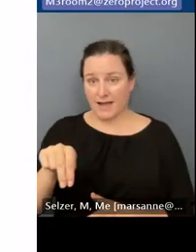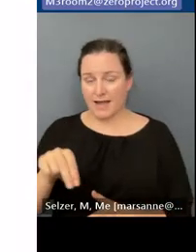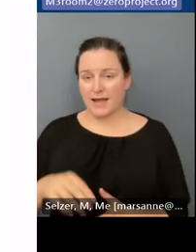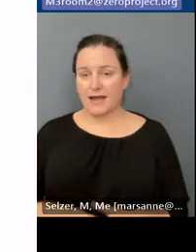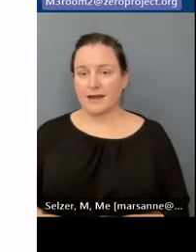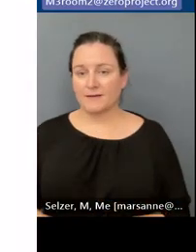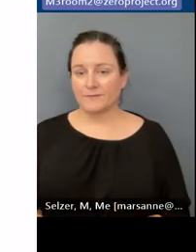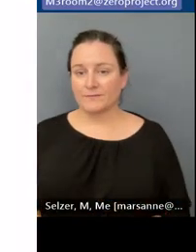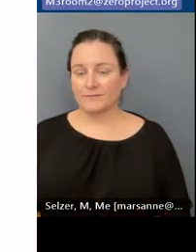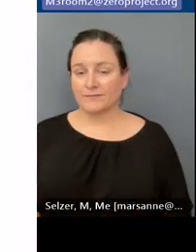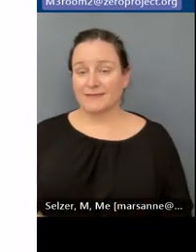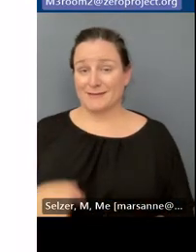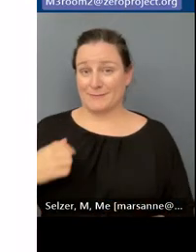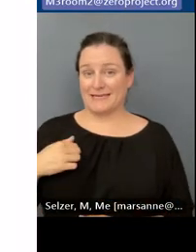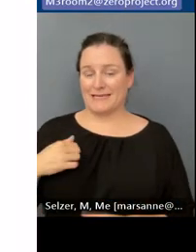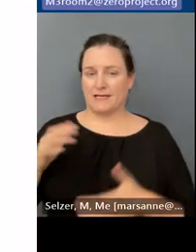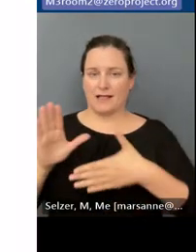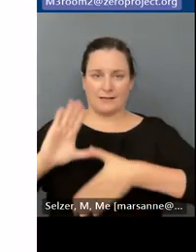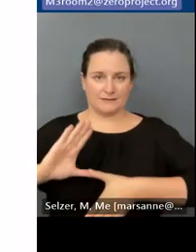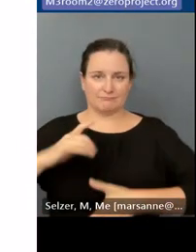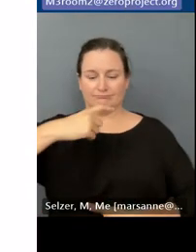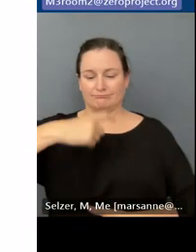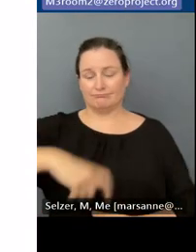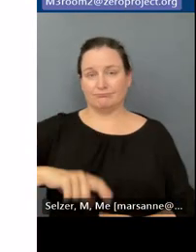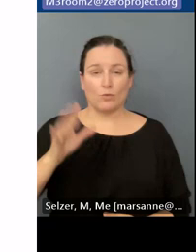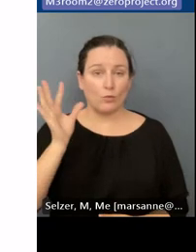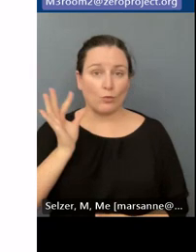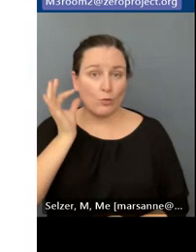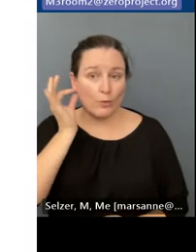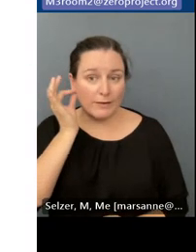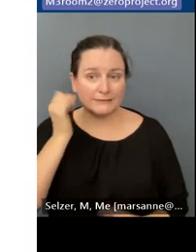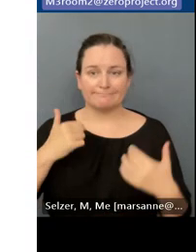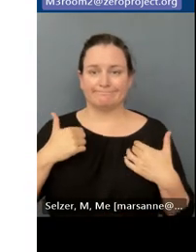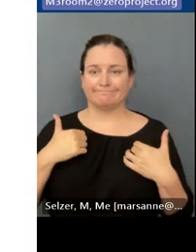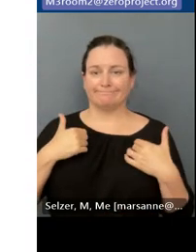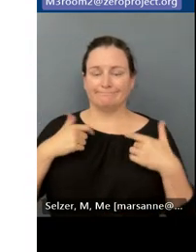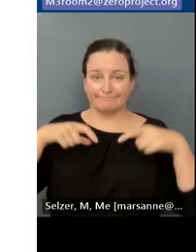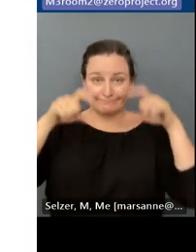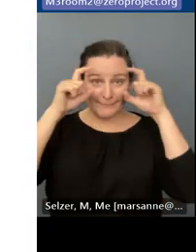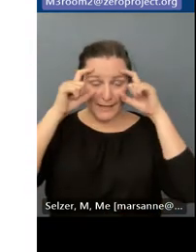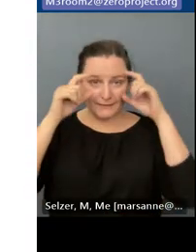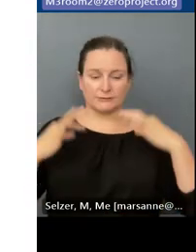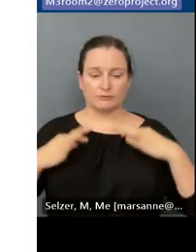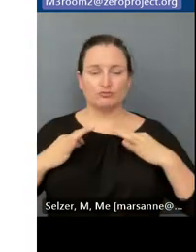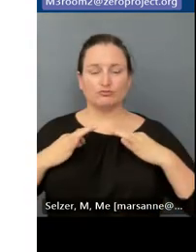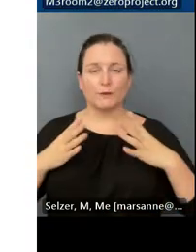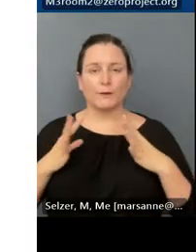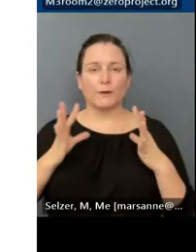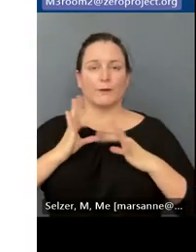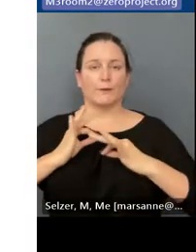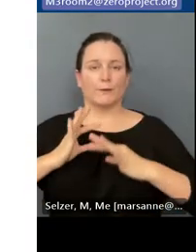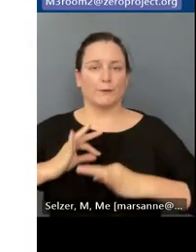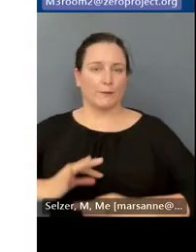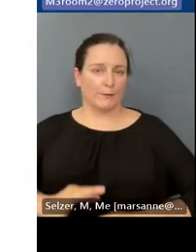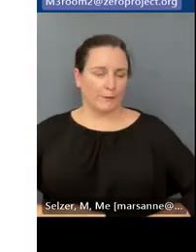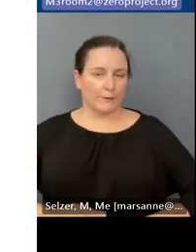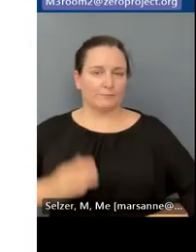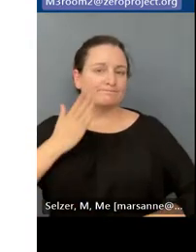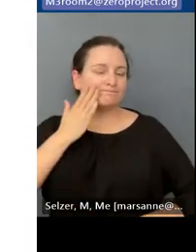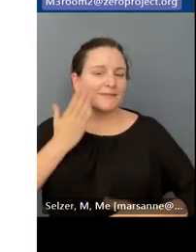Latin woman, and I'm wearing glasses and a white blouse with some light colors.